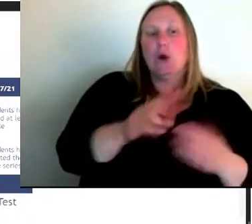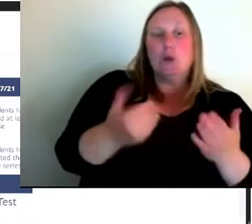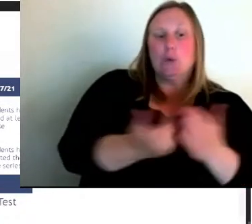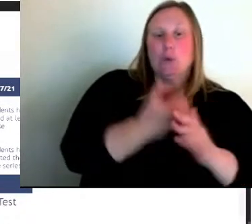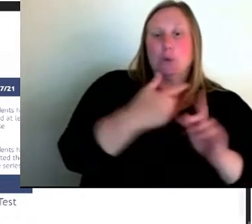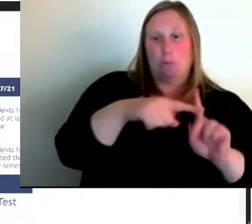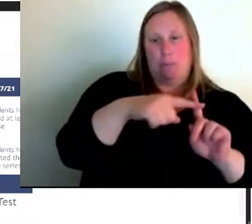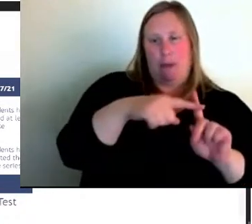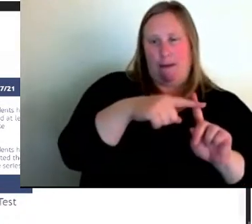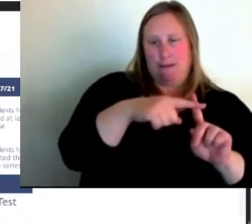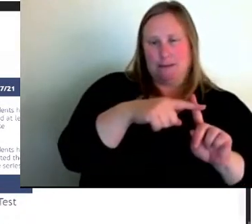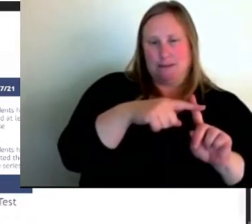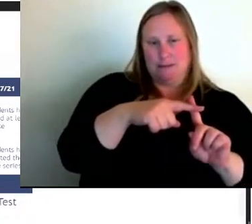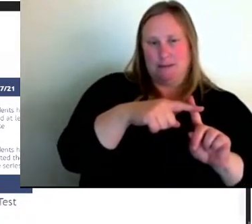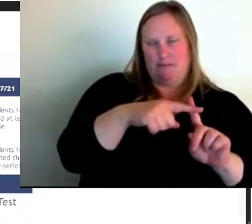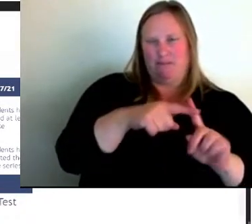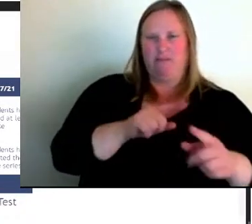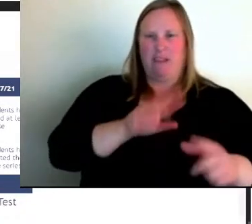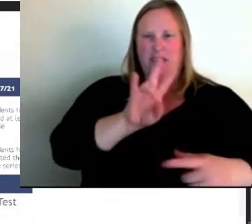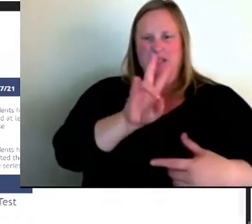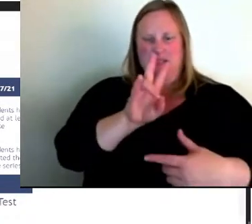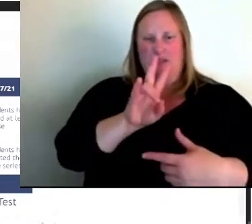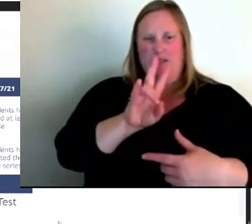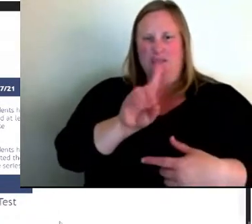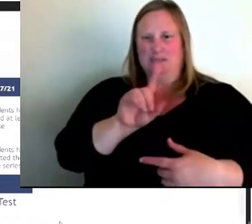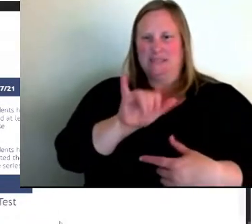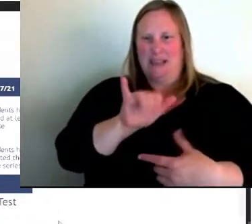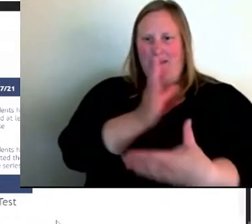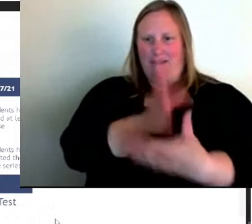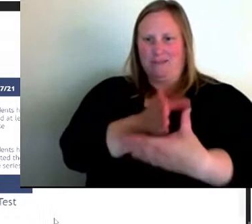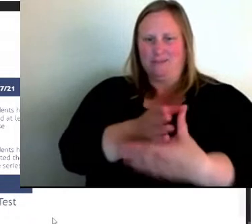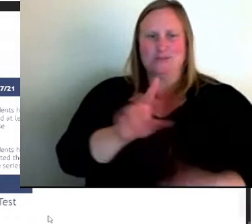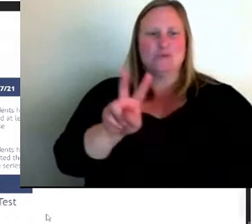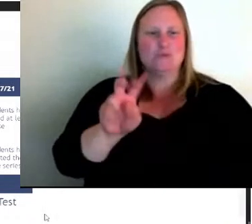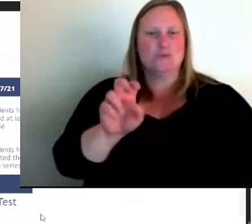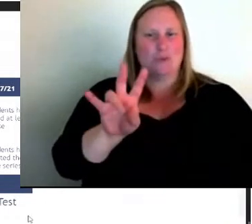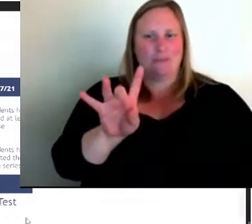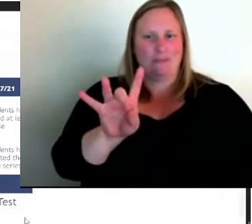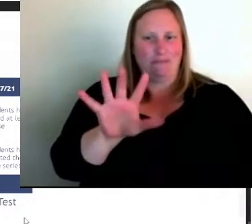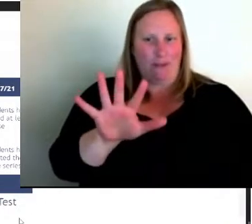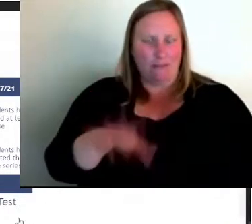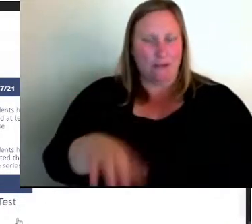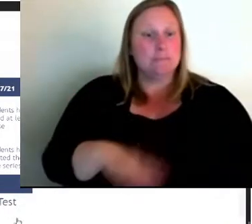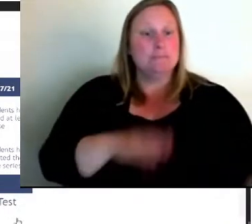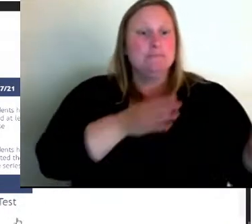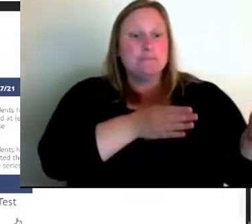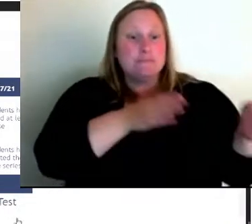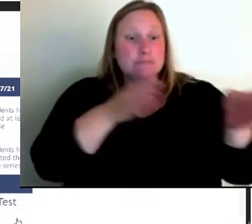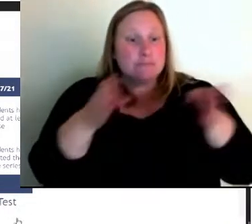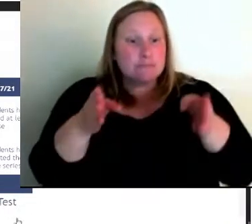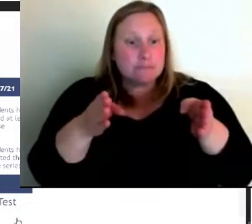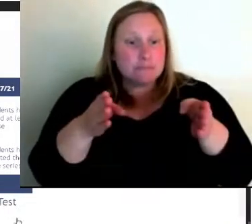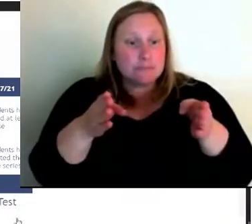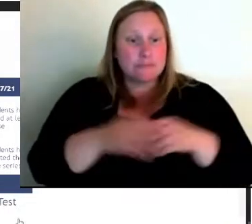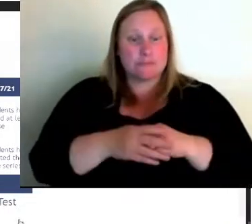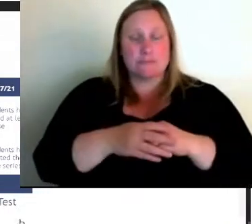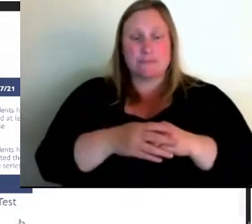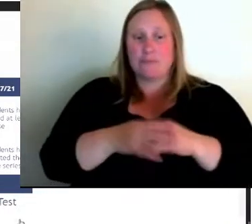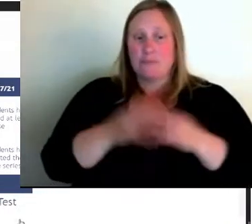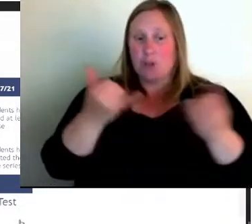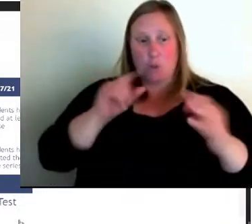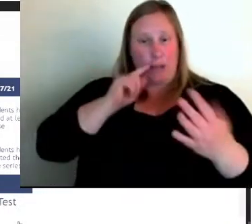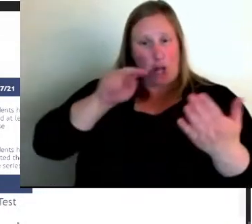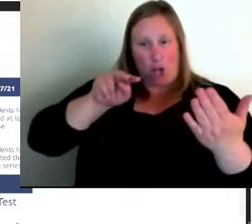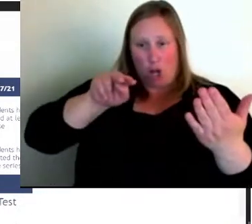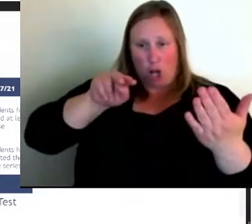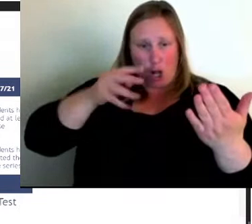is 285. And then we also have at a glance for percent positive by test. You can still scroll down on this page and